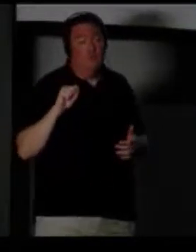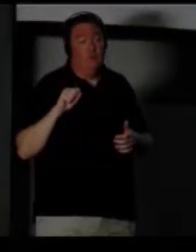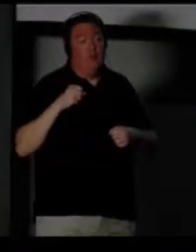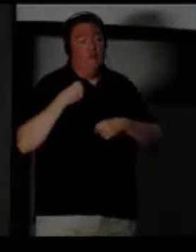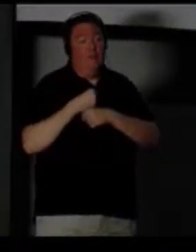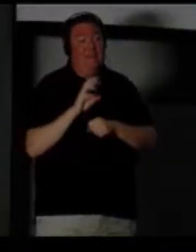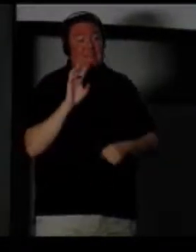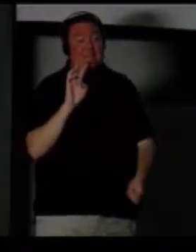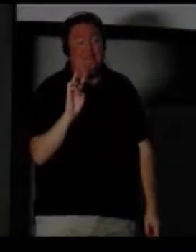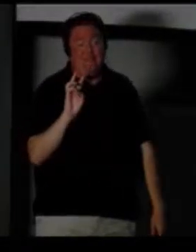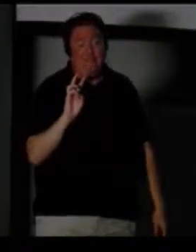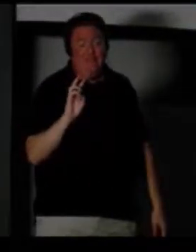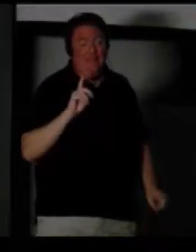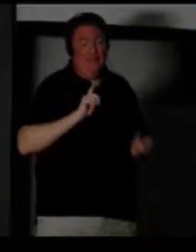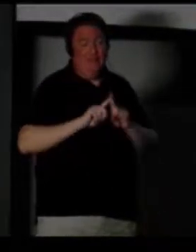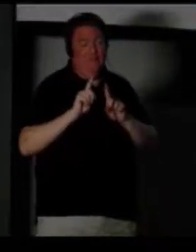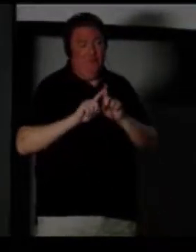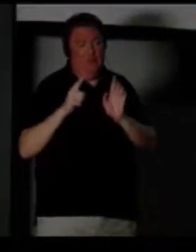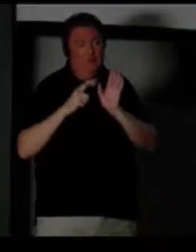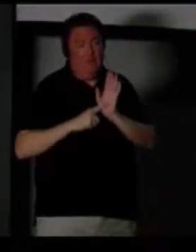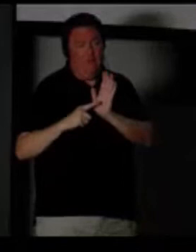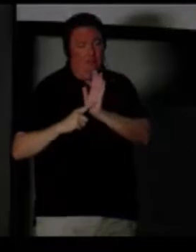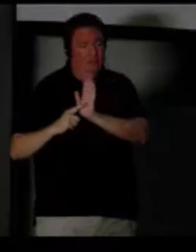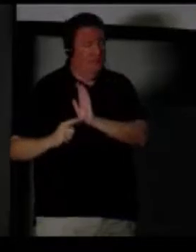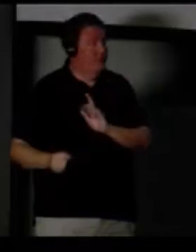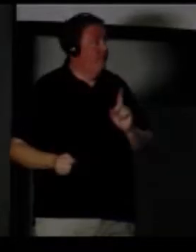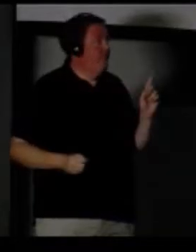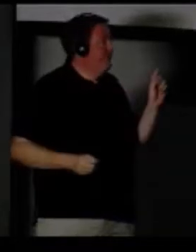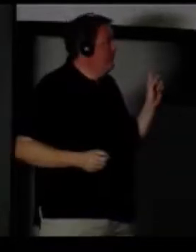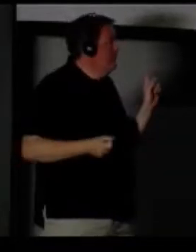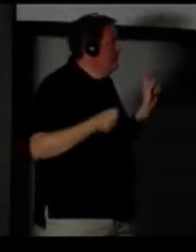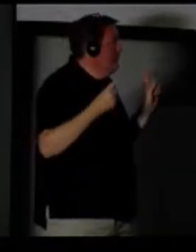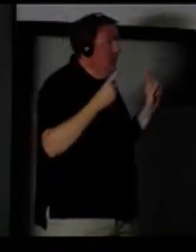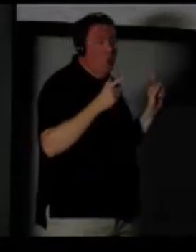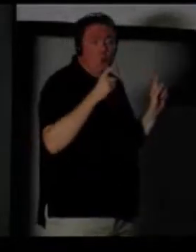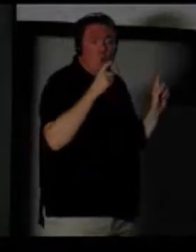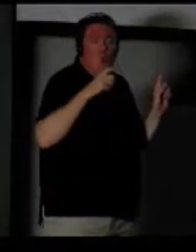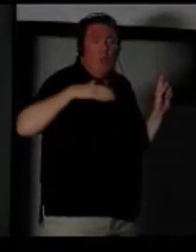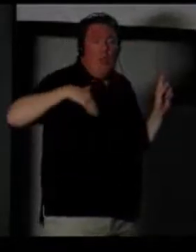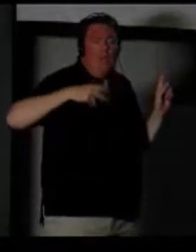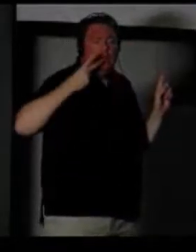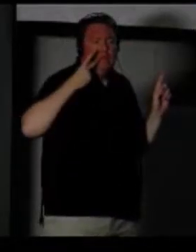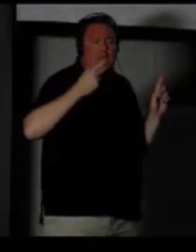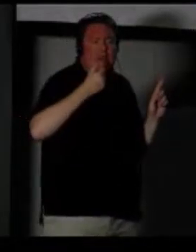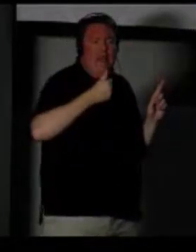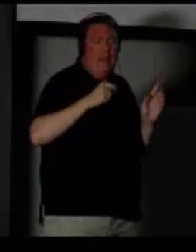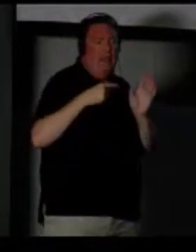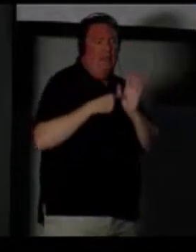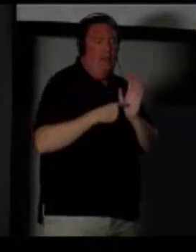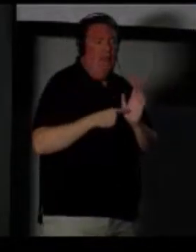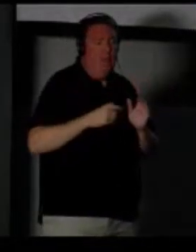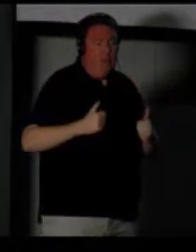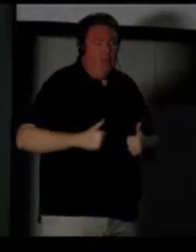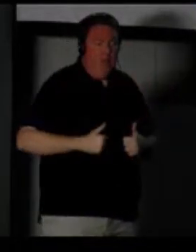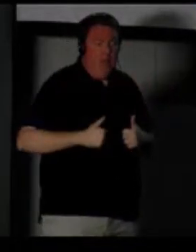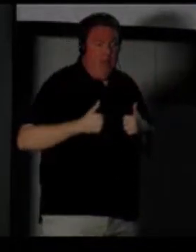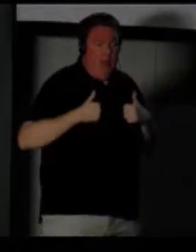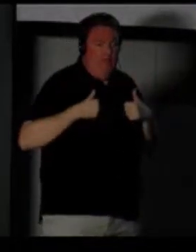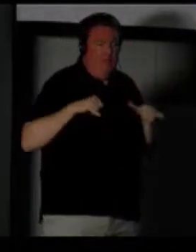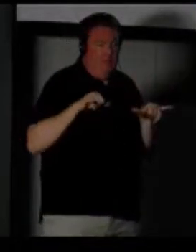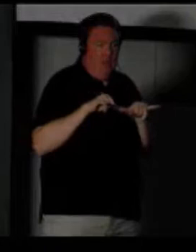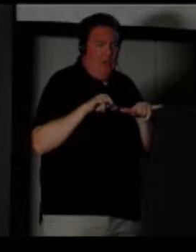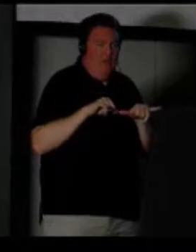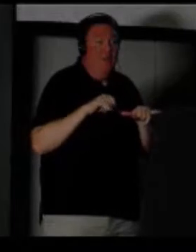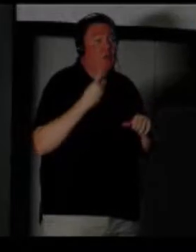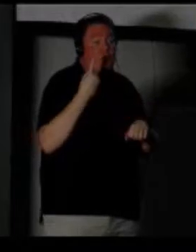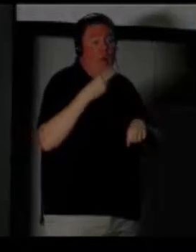6 examples of the Greek slave. And I should underscore, for those of you who haven't seen an example, it's a life-size figure, and there is one